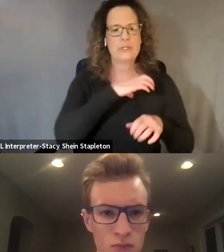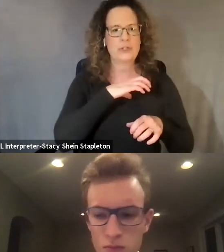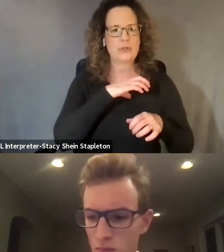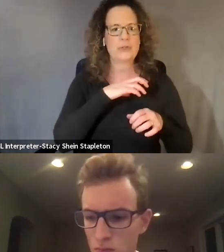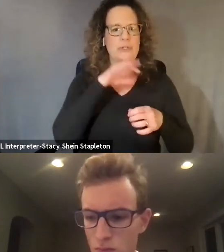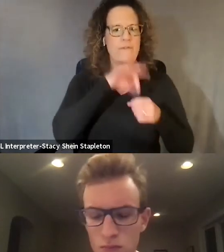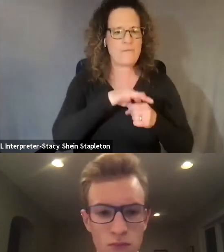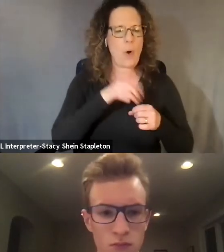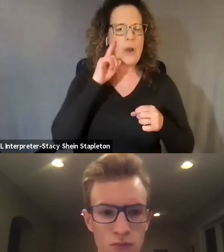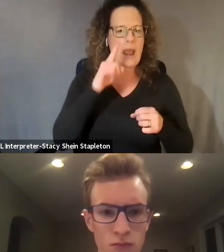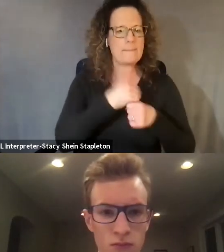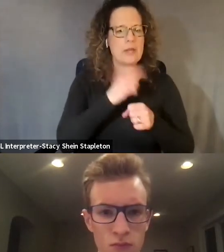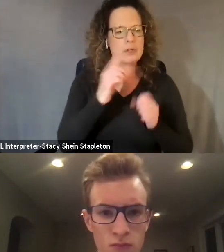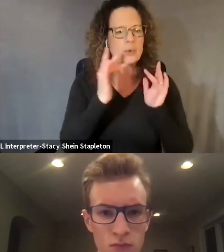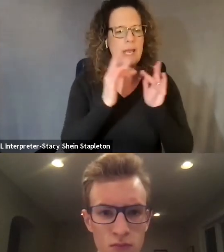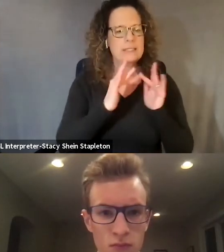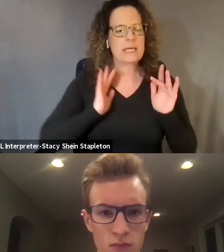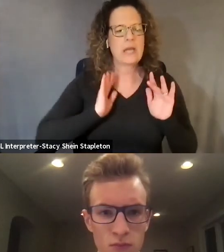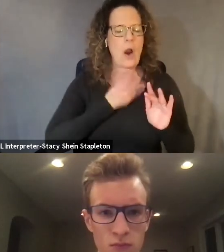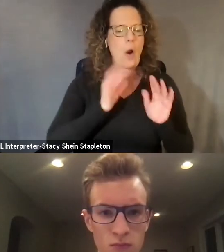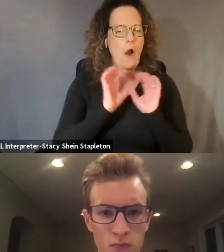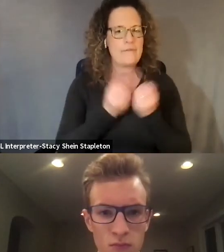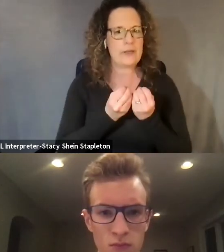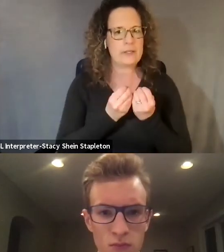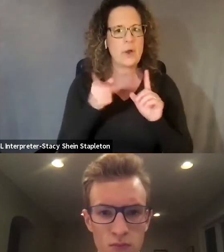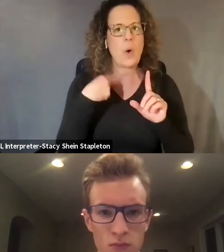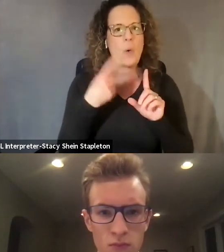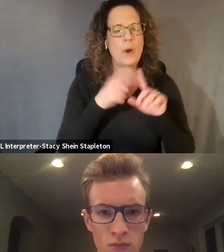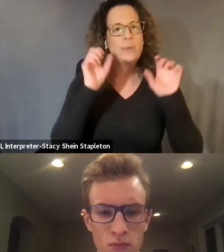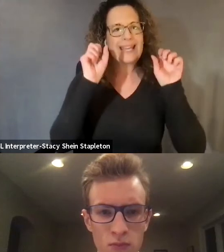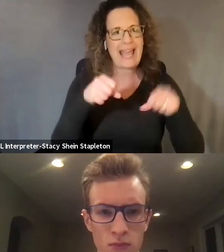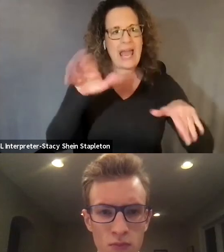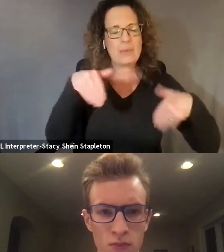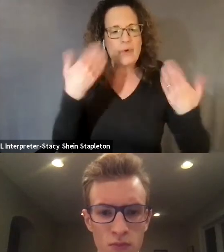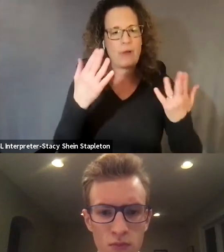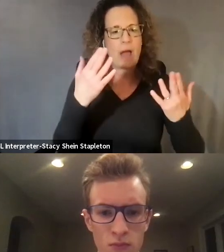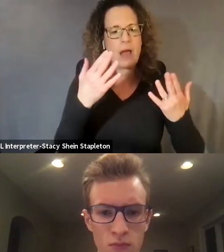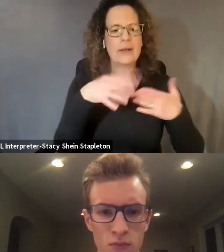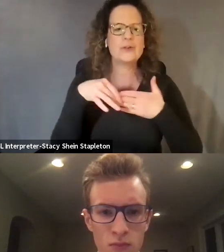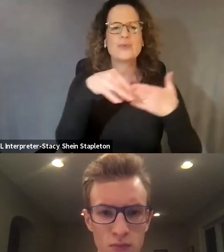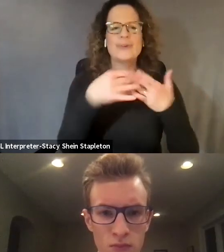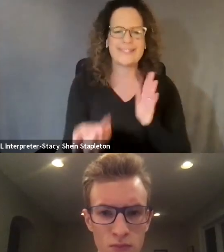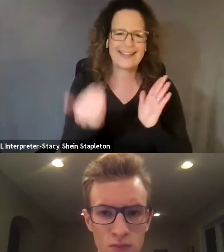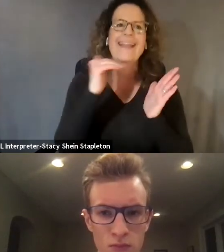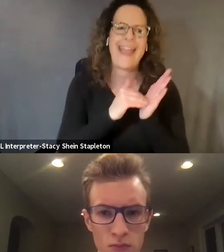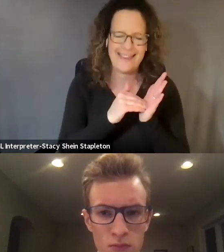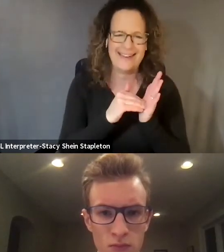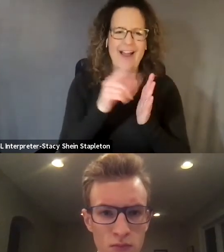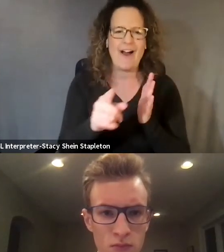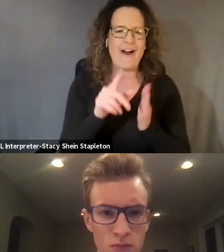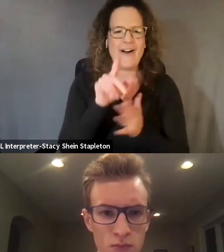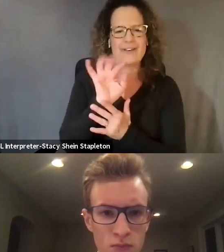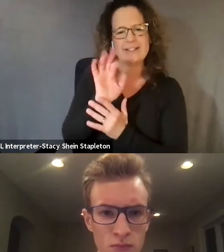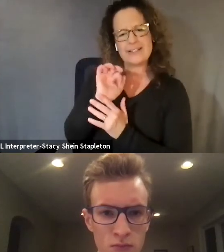how to be in touch with our office. Once we're able to provide tours again of TARP